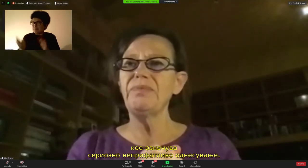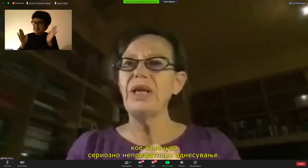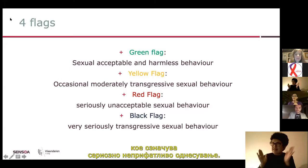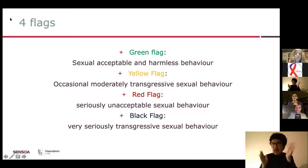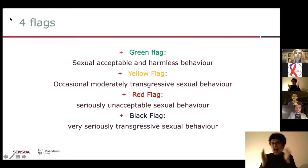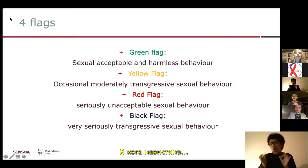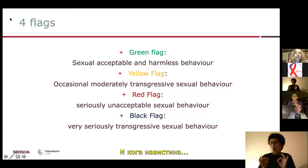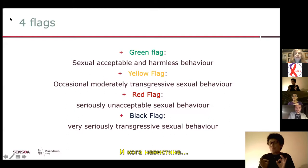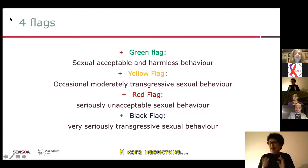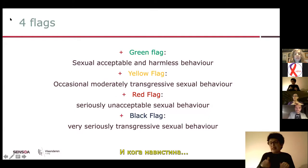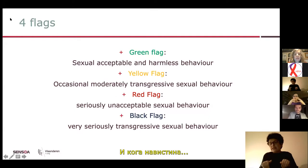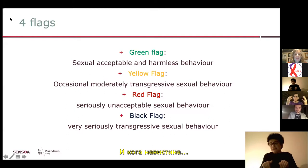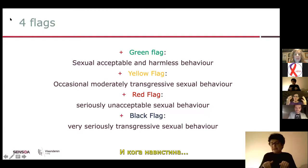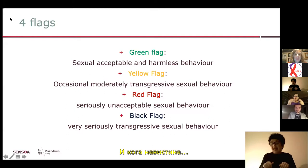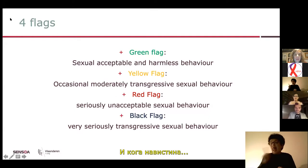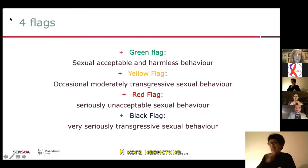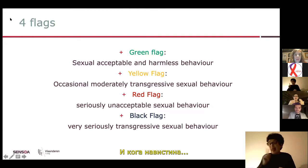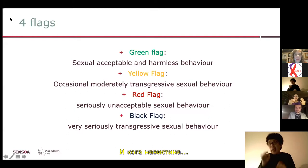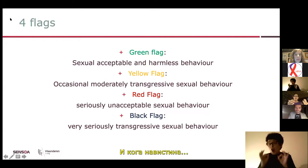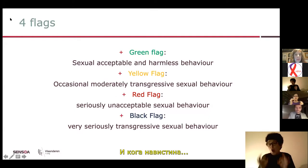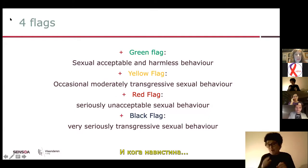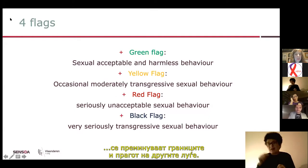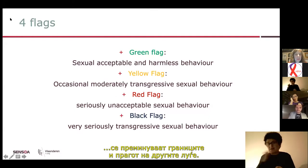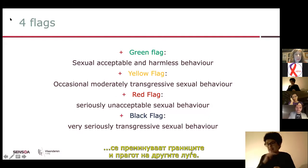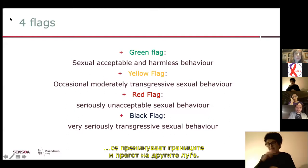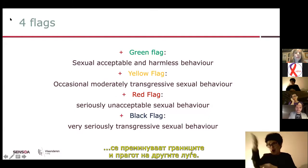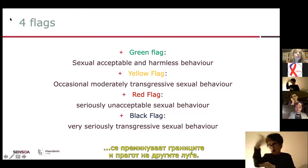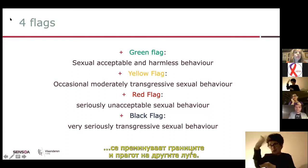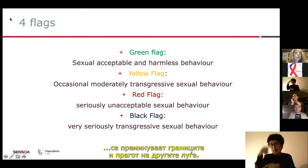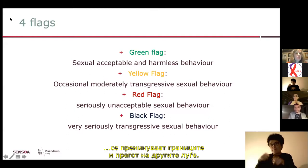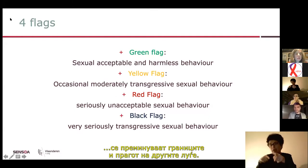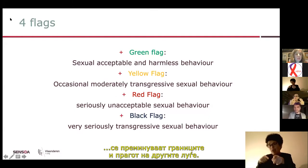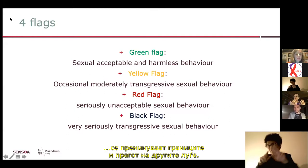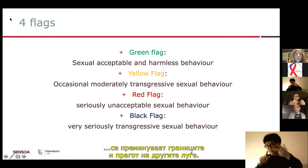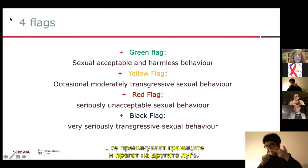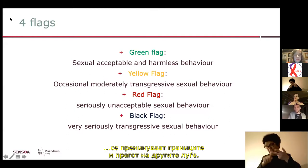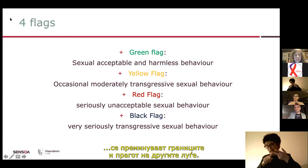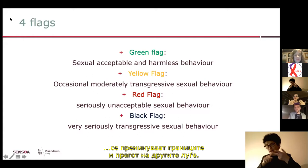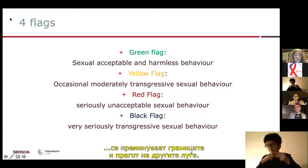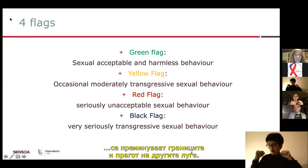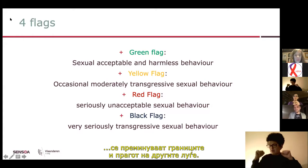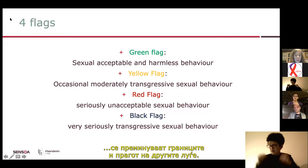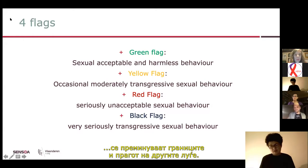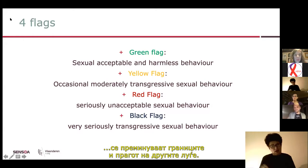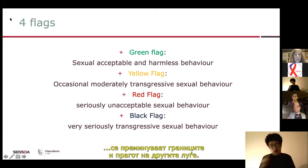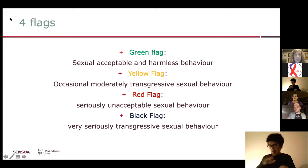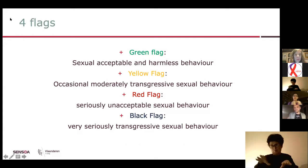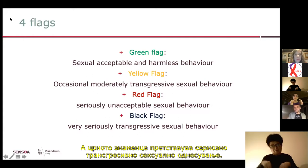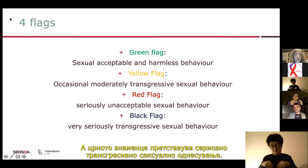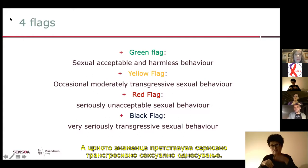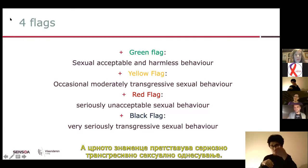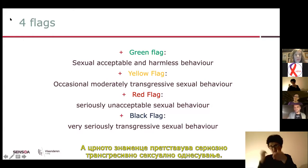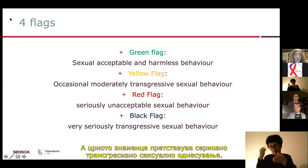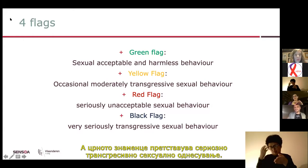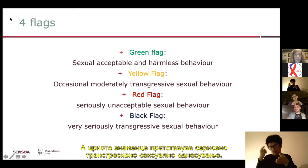behavior. When you really transgress borders or limits of other people, and